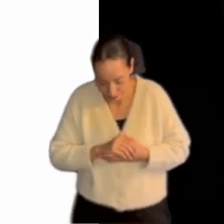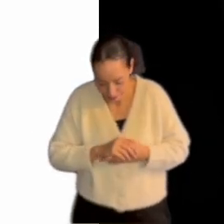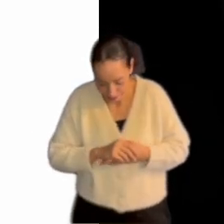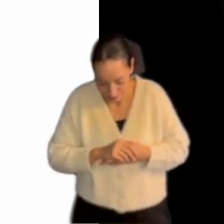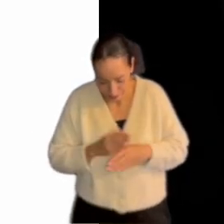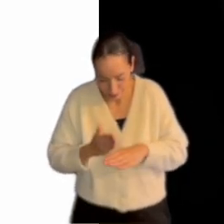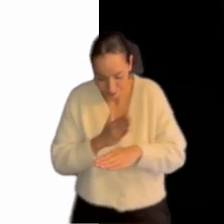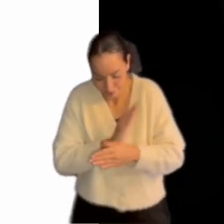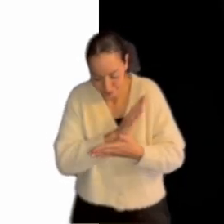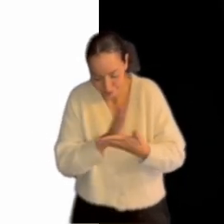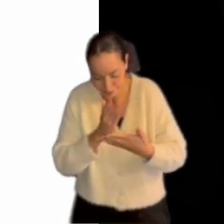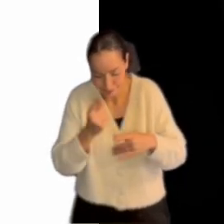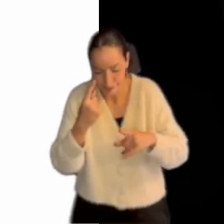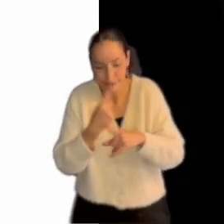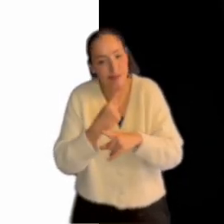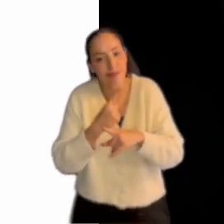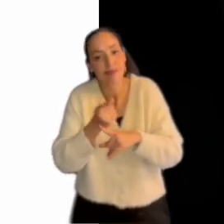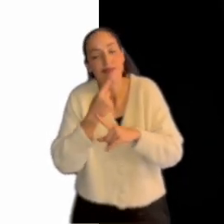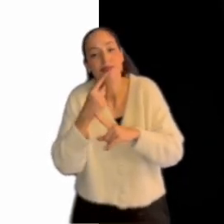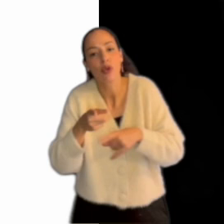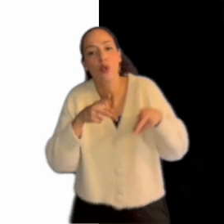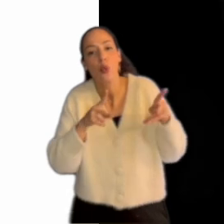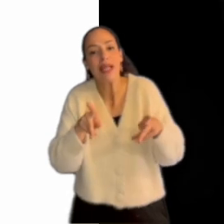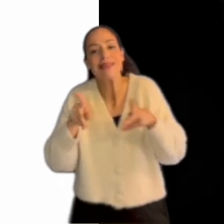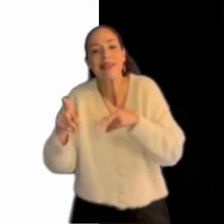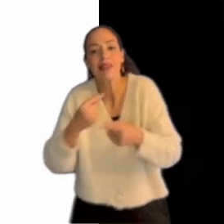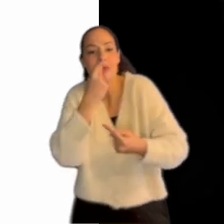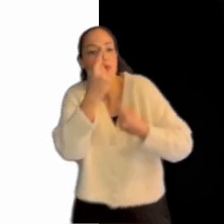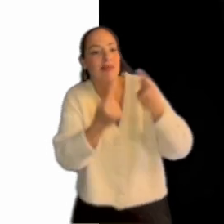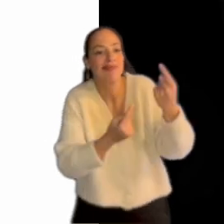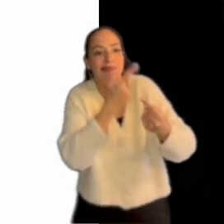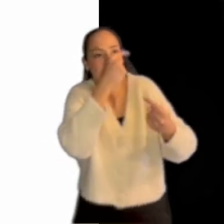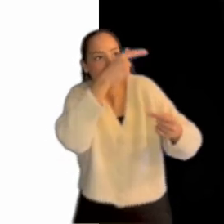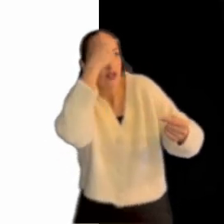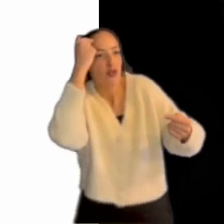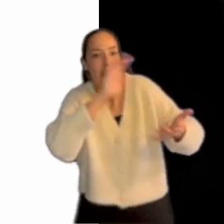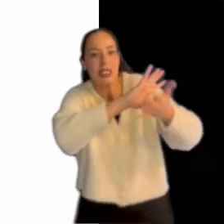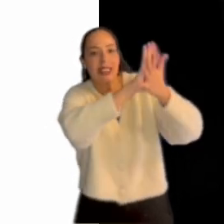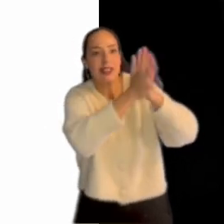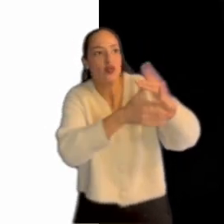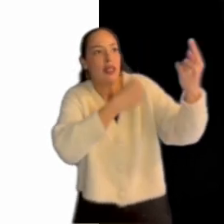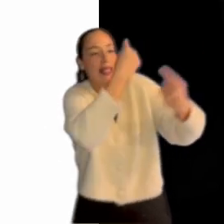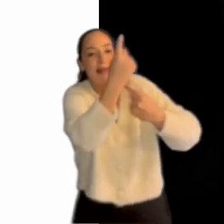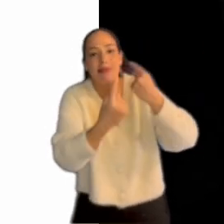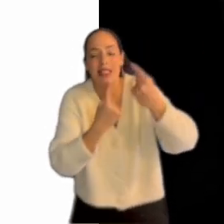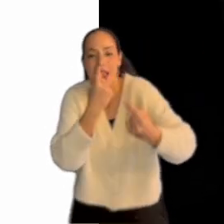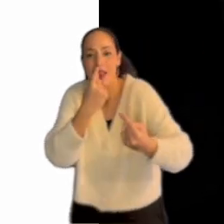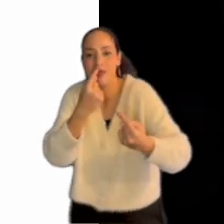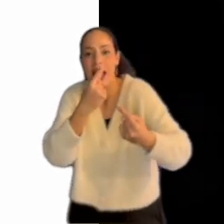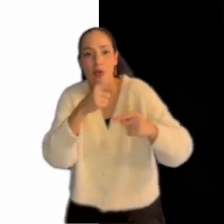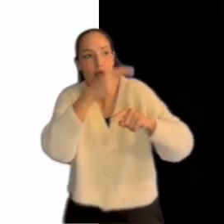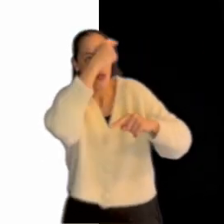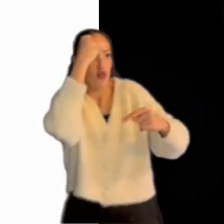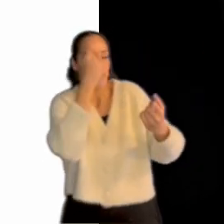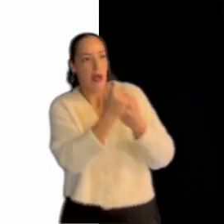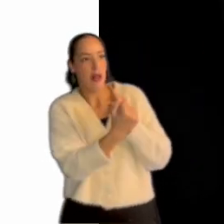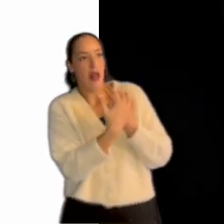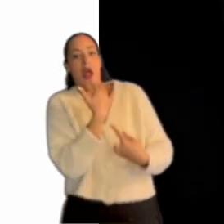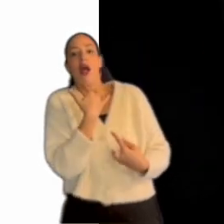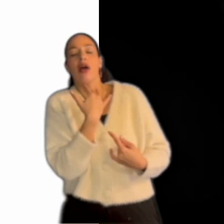traumatised and traumatising, this quote reminds us of the importance of extending support to and accepting support from our